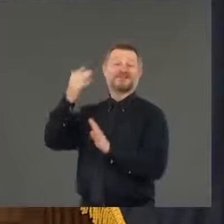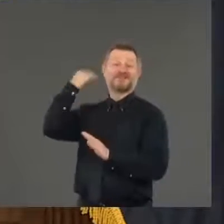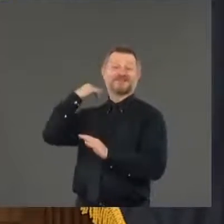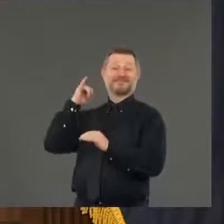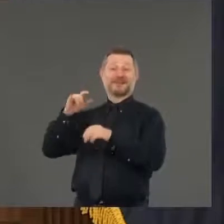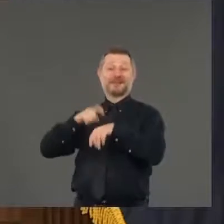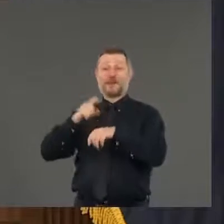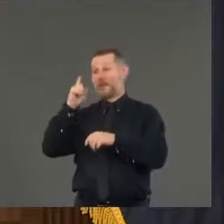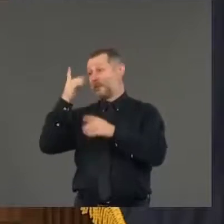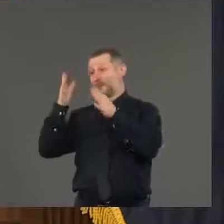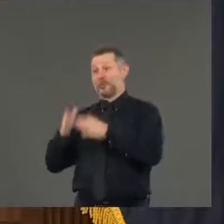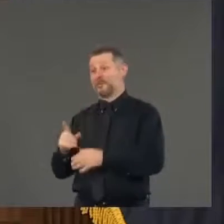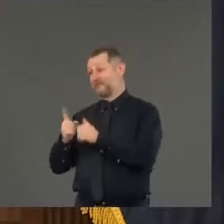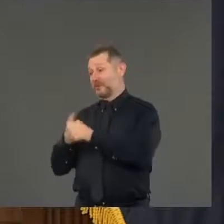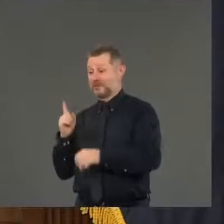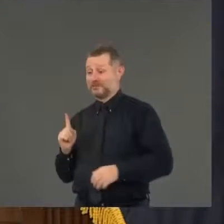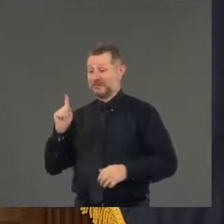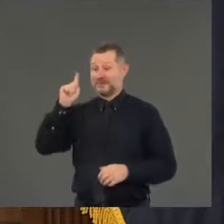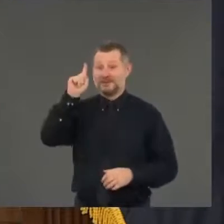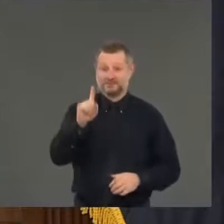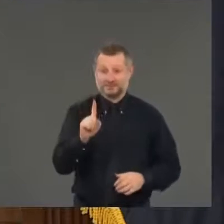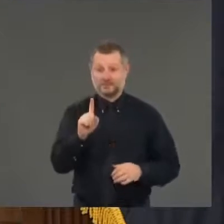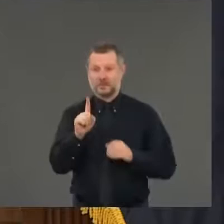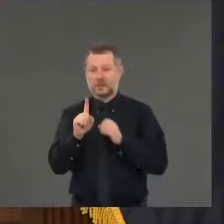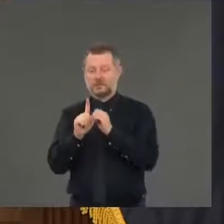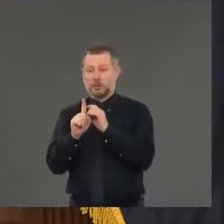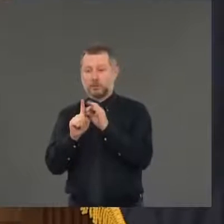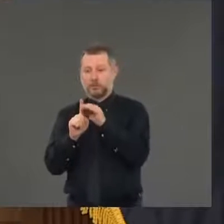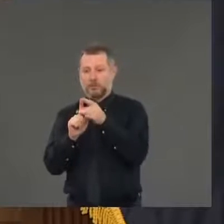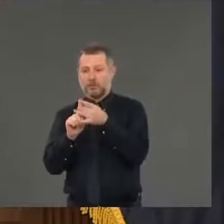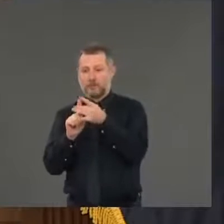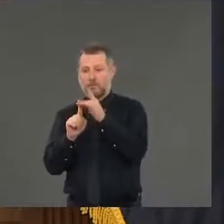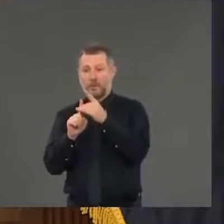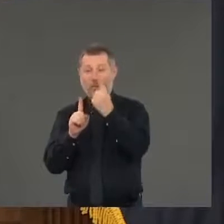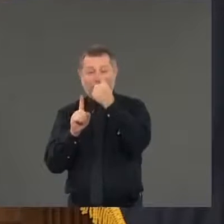first hotspot in the United States, first cluster, one guy